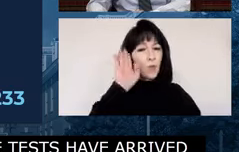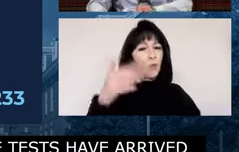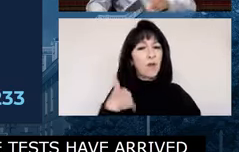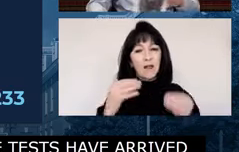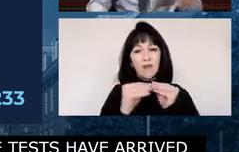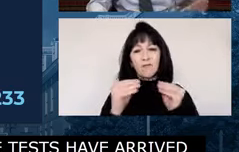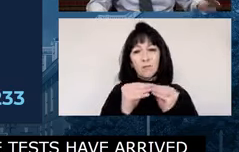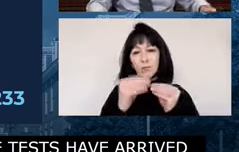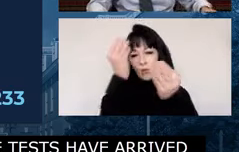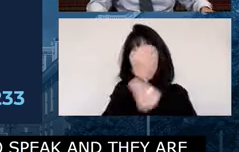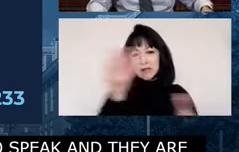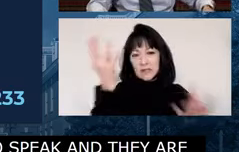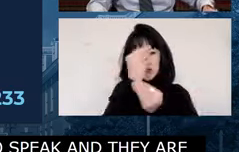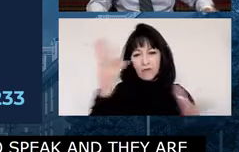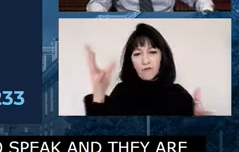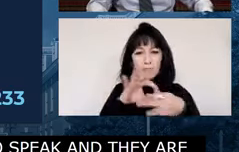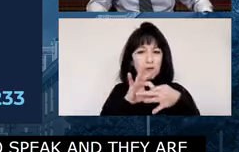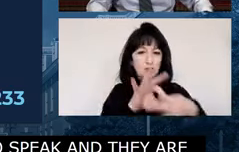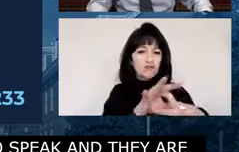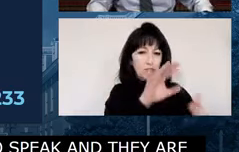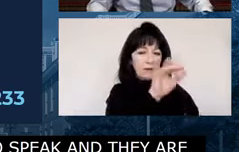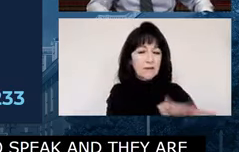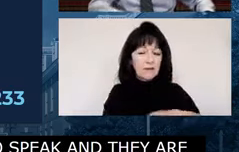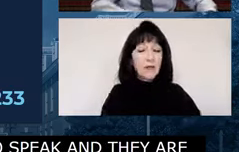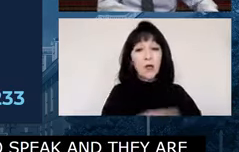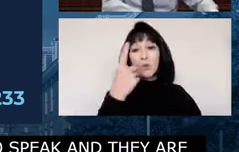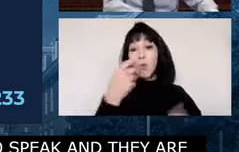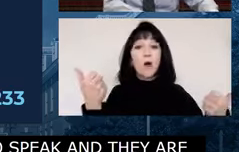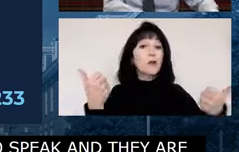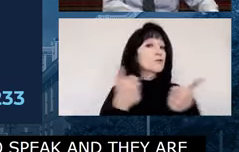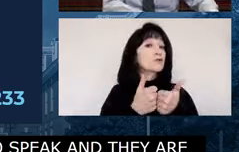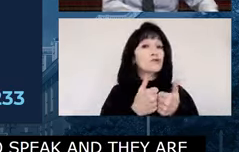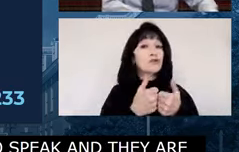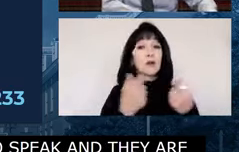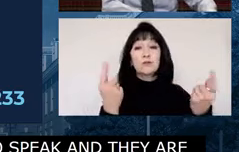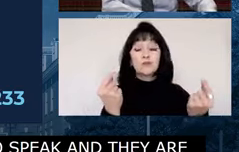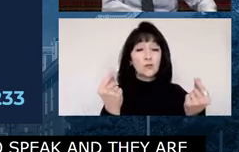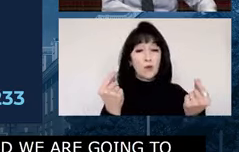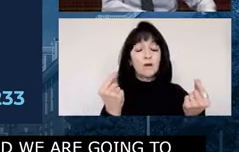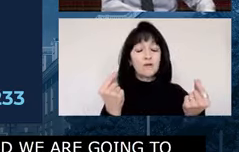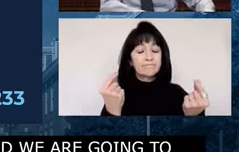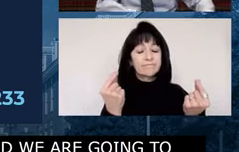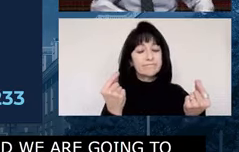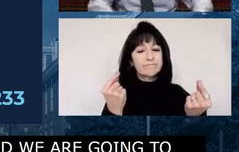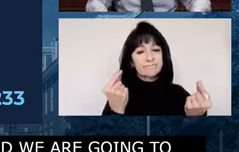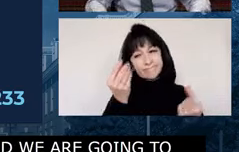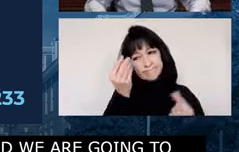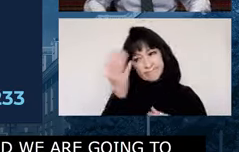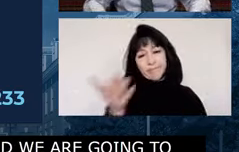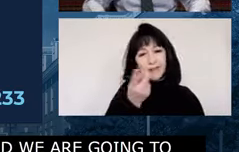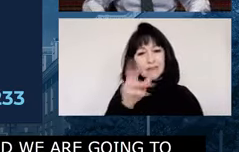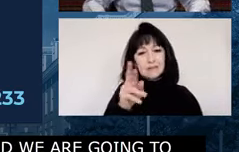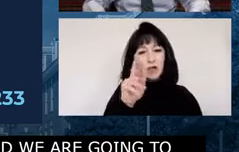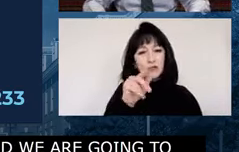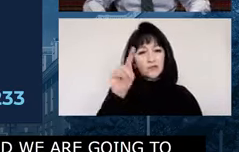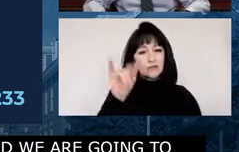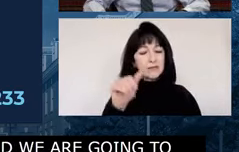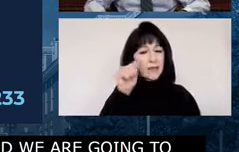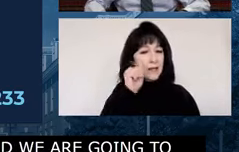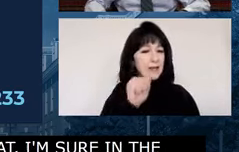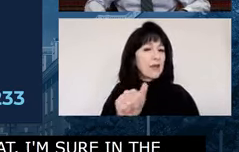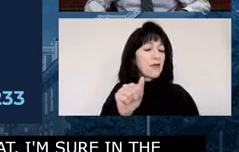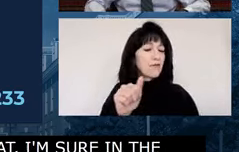that, I'm sure, in the weeks ahead. One of the challenges that we have, Dr. Rattay emphasizes that each and